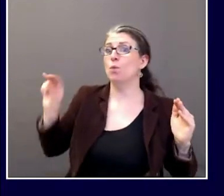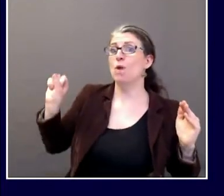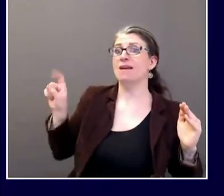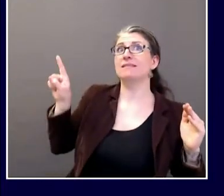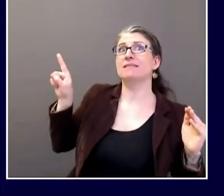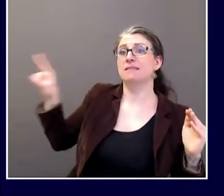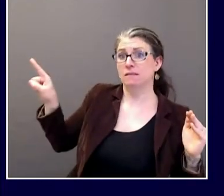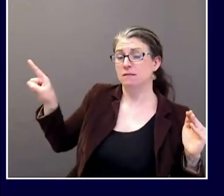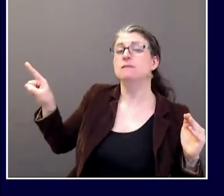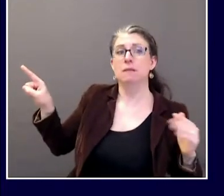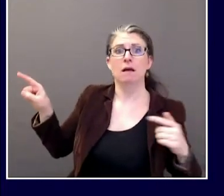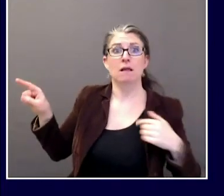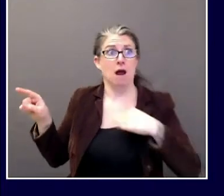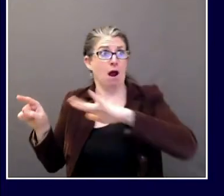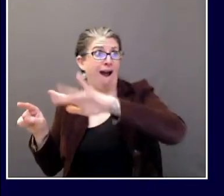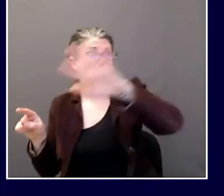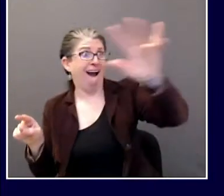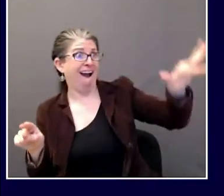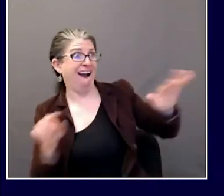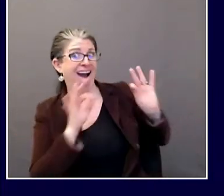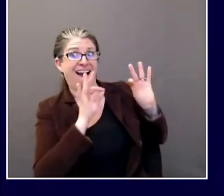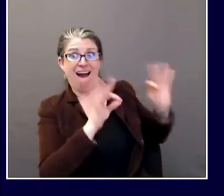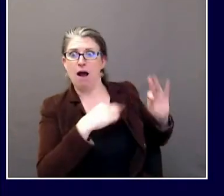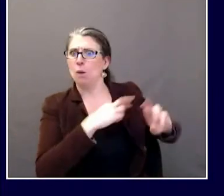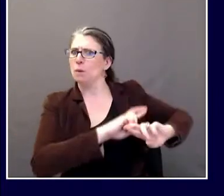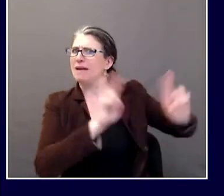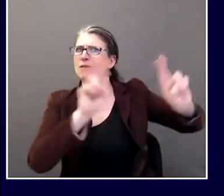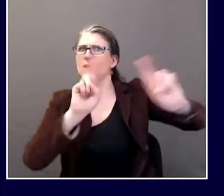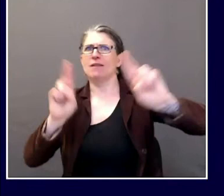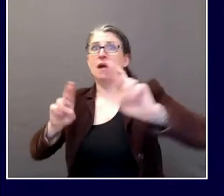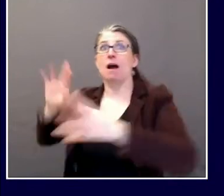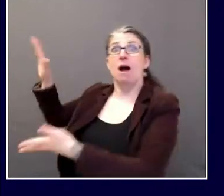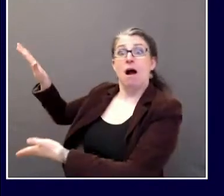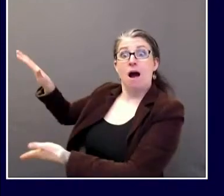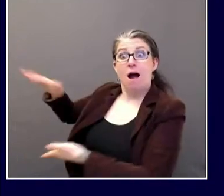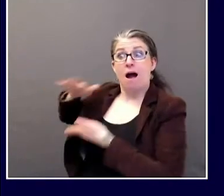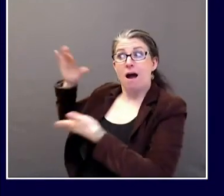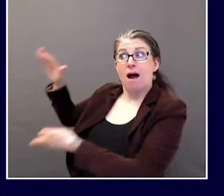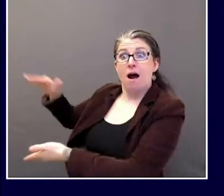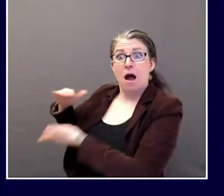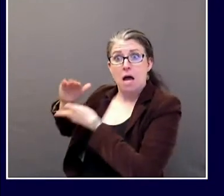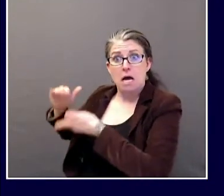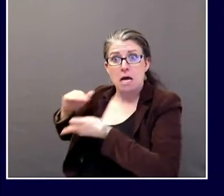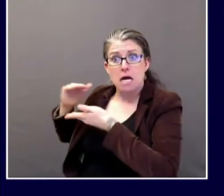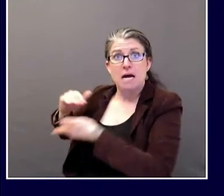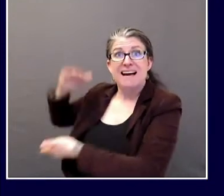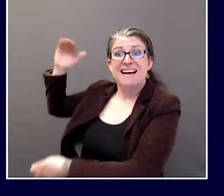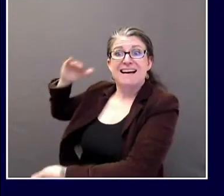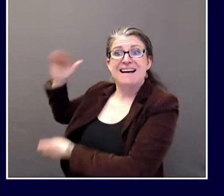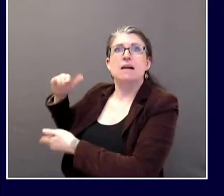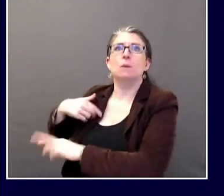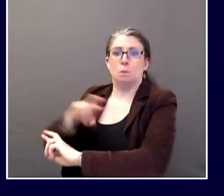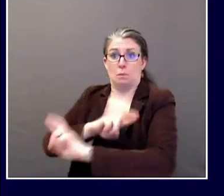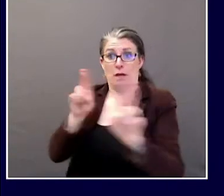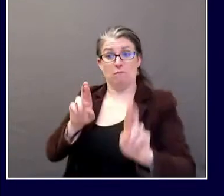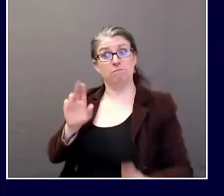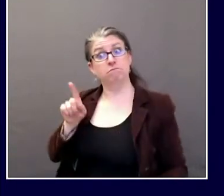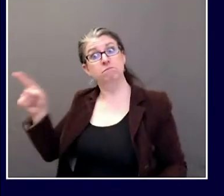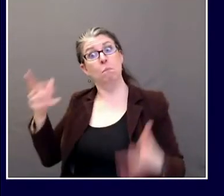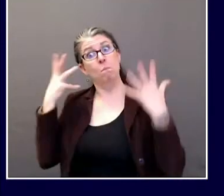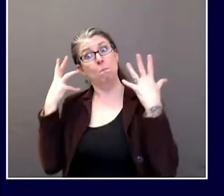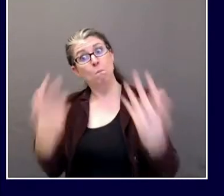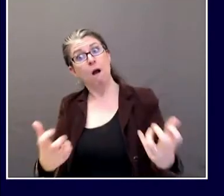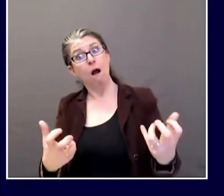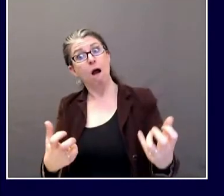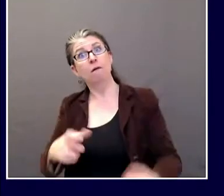big, for thinking bold, for working to increase the supply of vaccine. If and when that happens, we are ready to get those shots into arms.